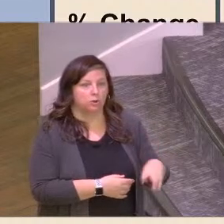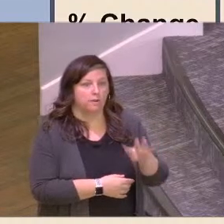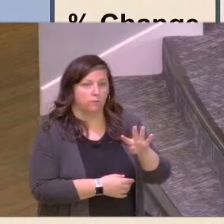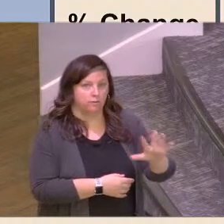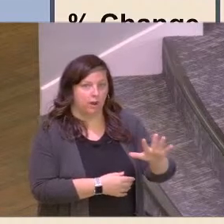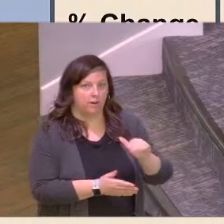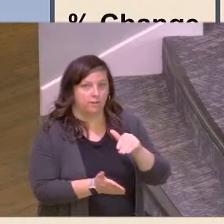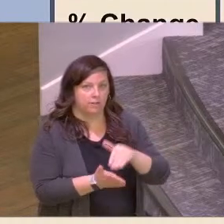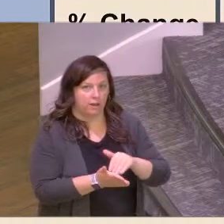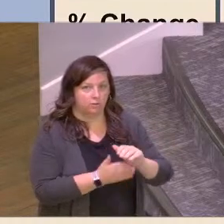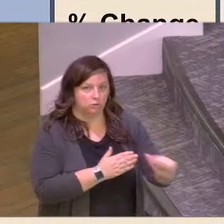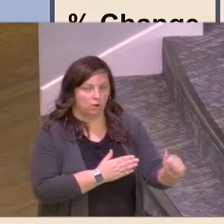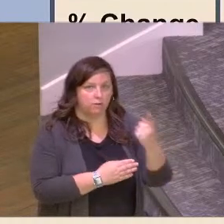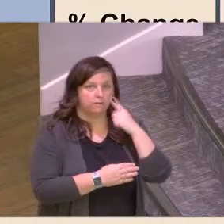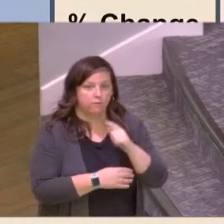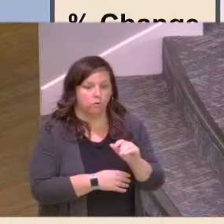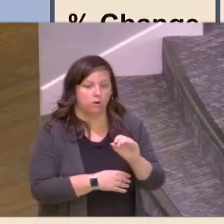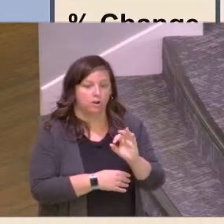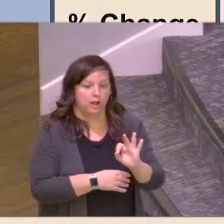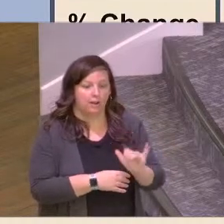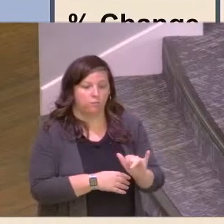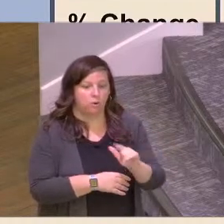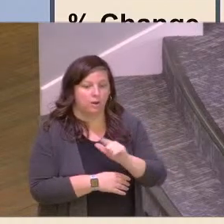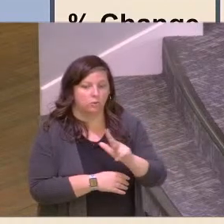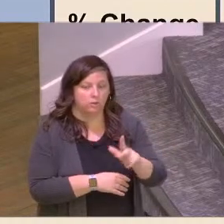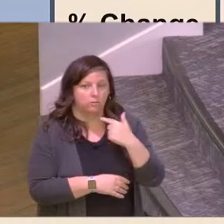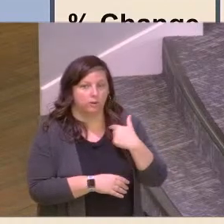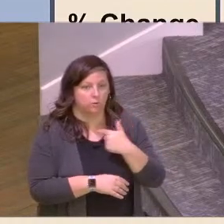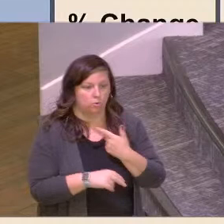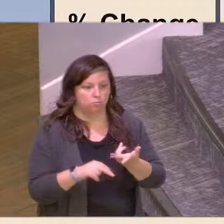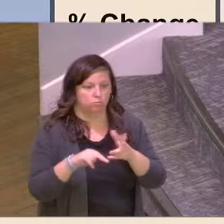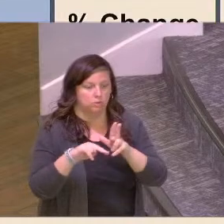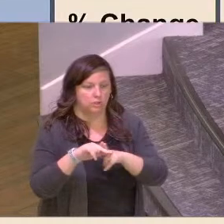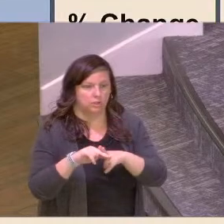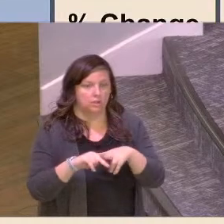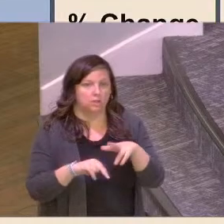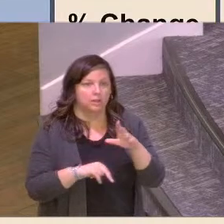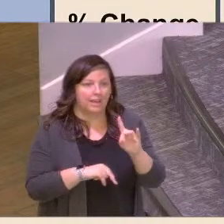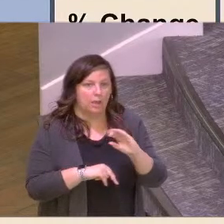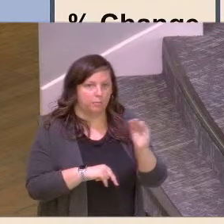$40,514. For FY23, we're proposing increasing that up 8% to